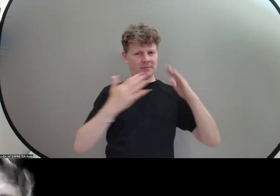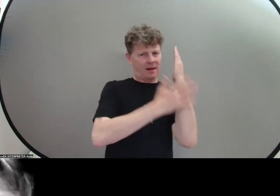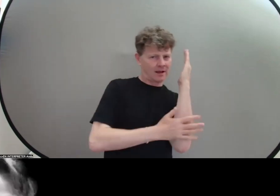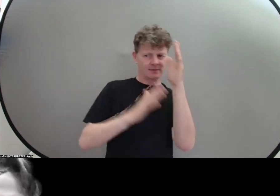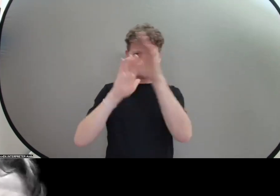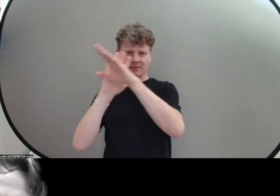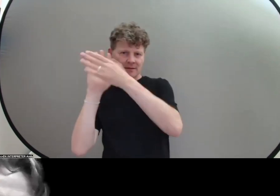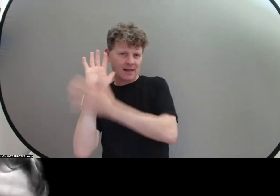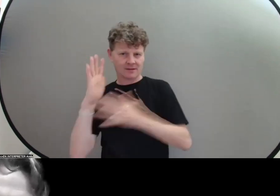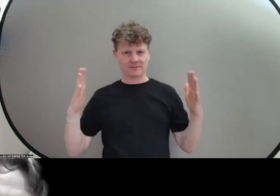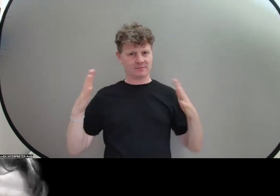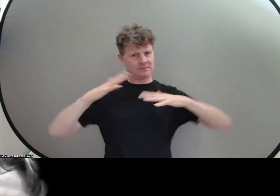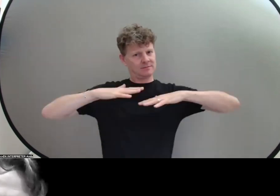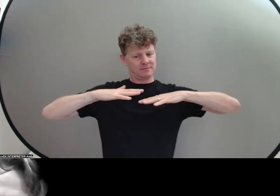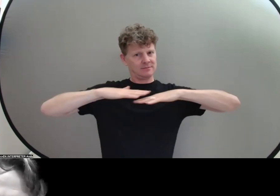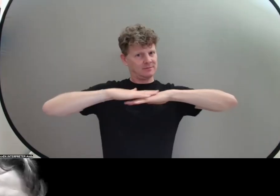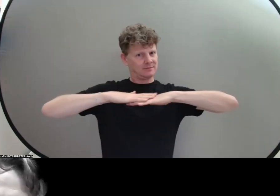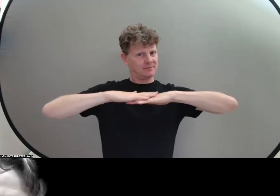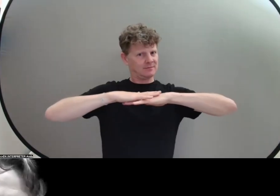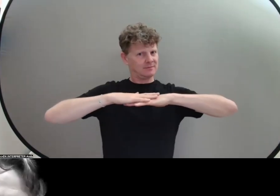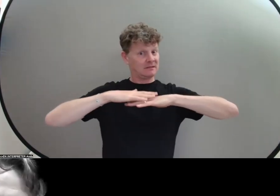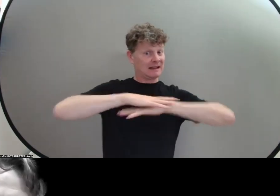how do they influence each other? Yeah.